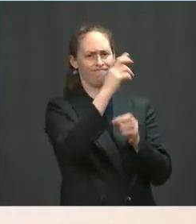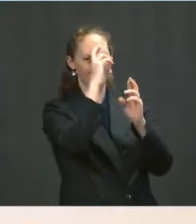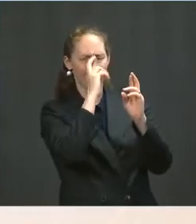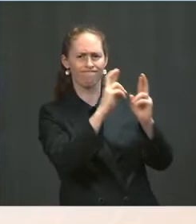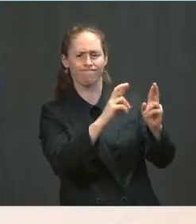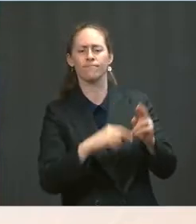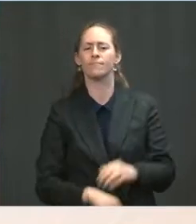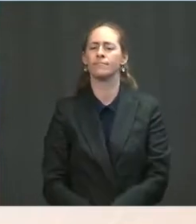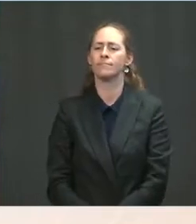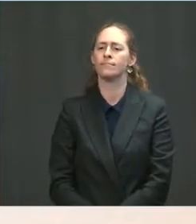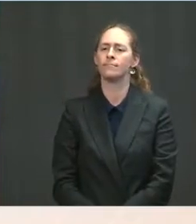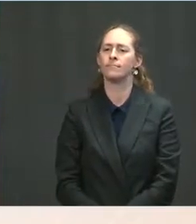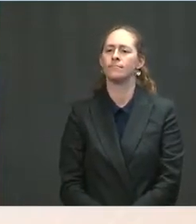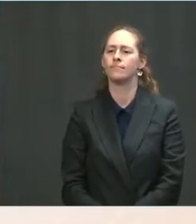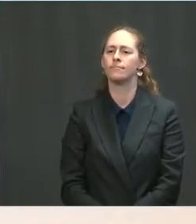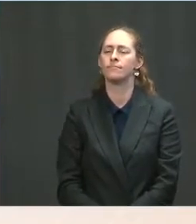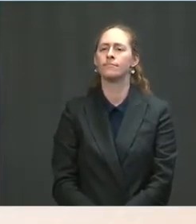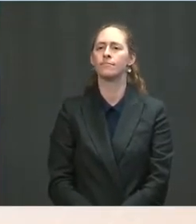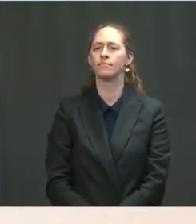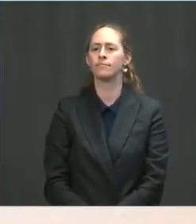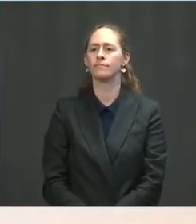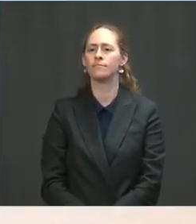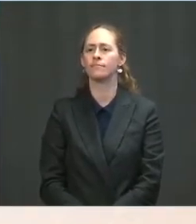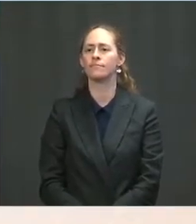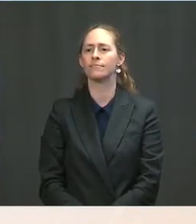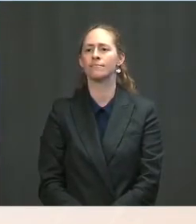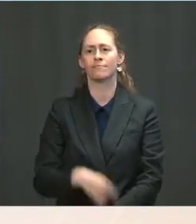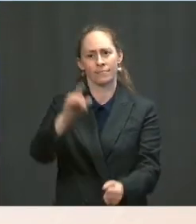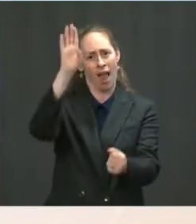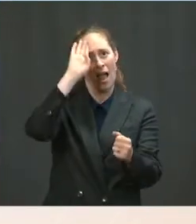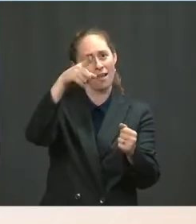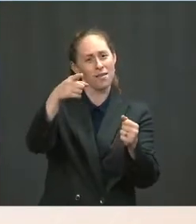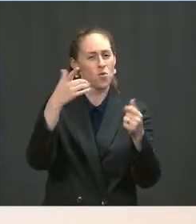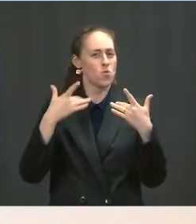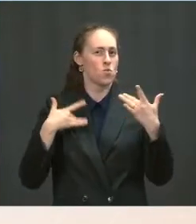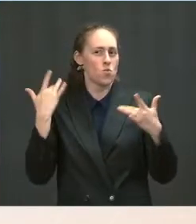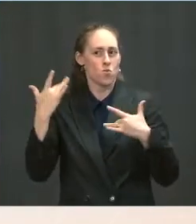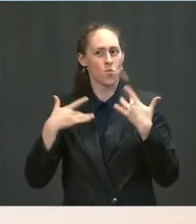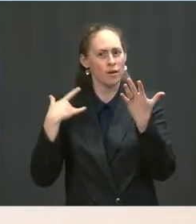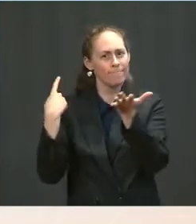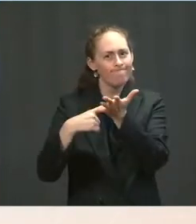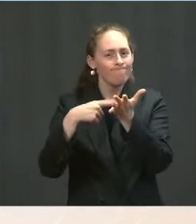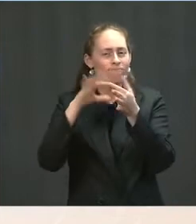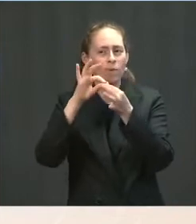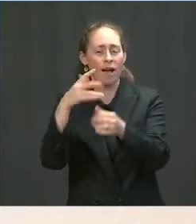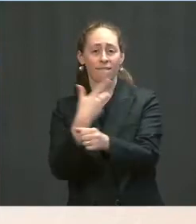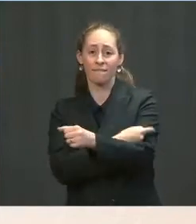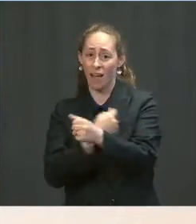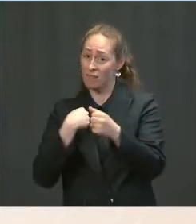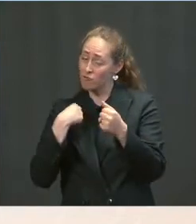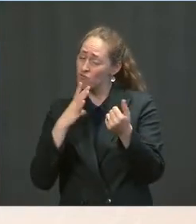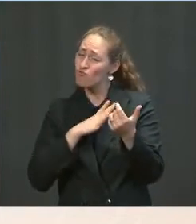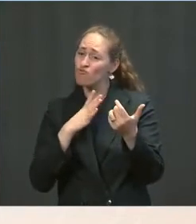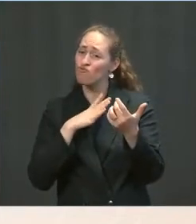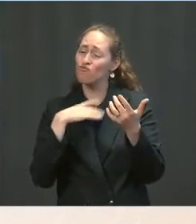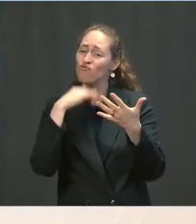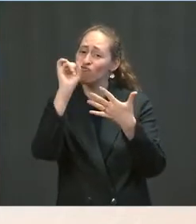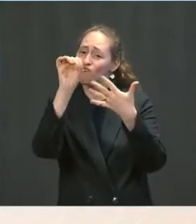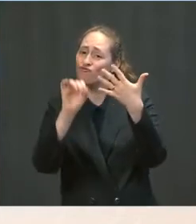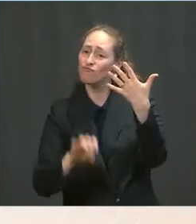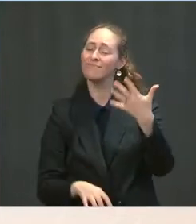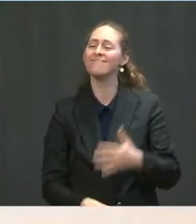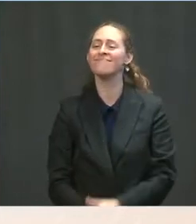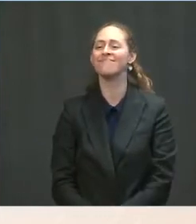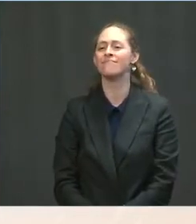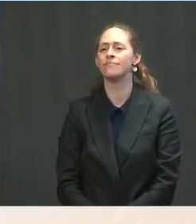our vaccination update. They're so great. We're always happy to share them with you. So today we recorded over 500,000 new